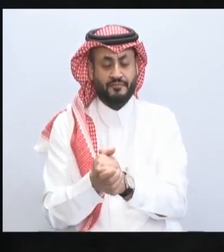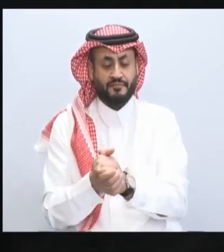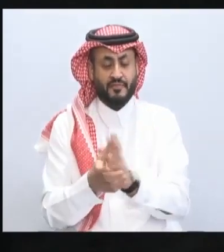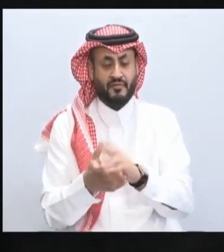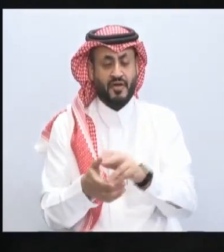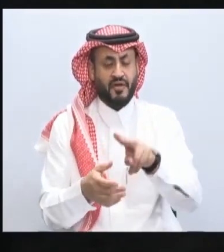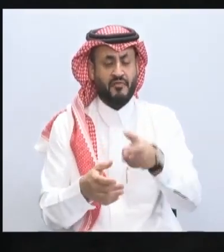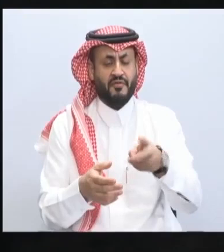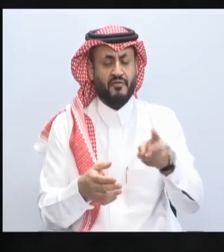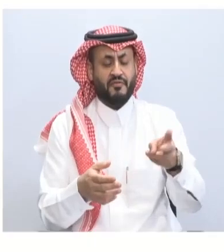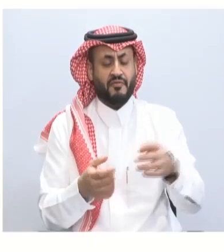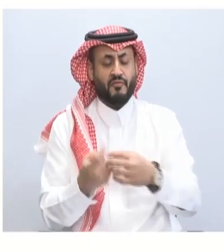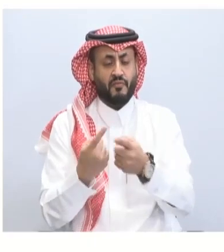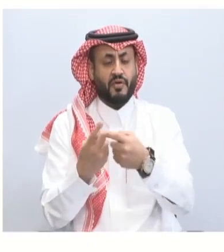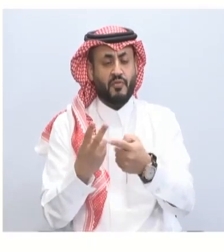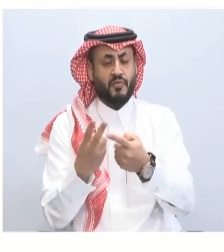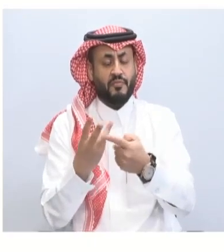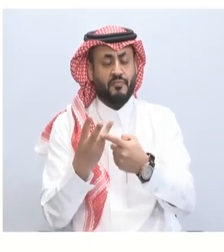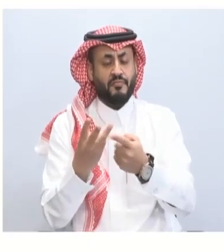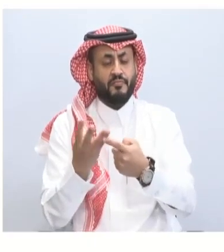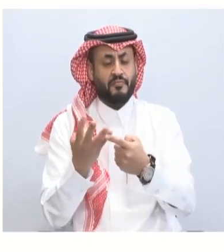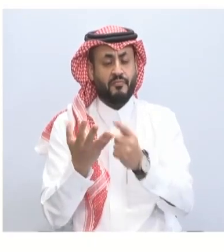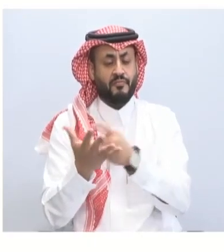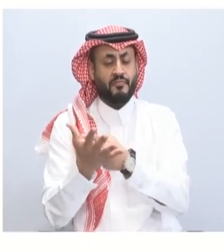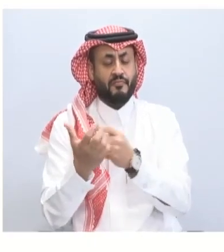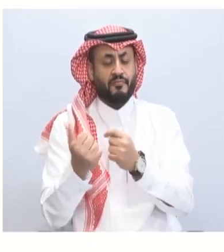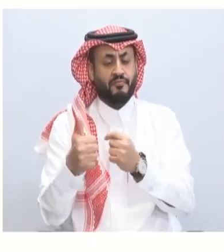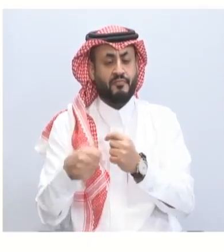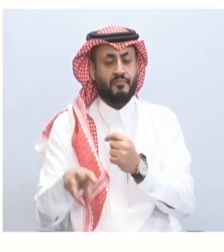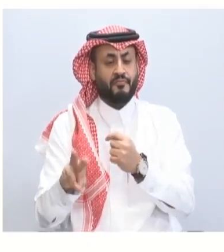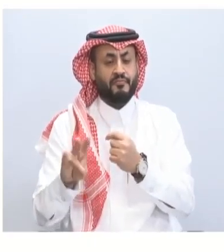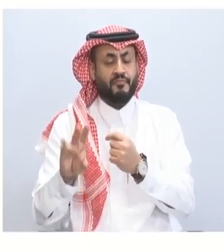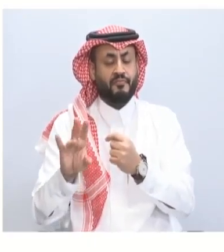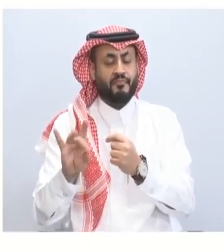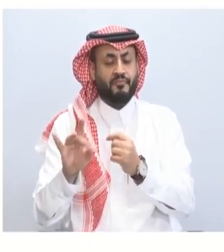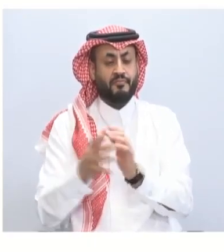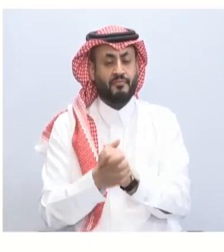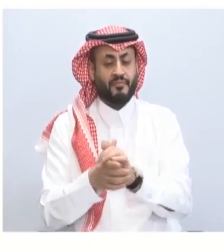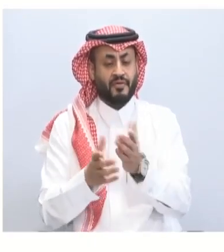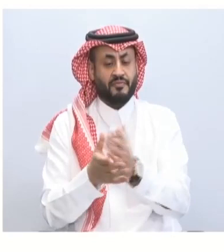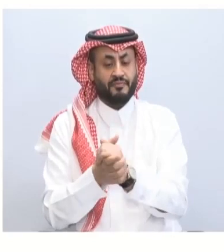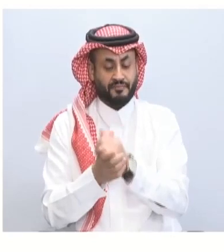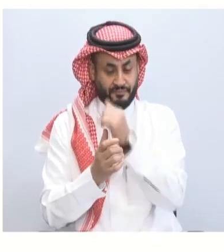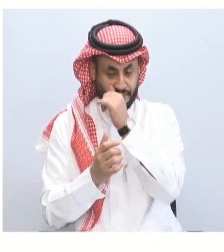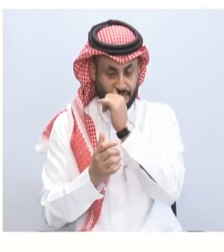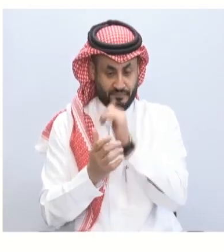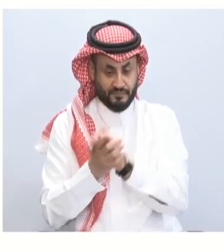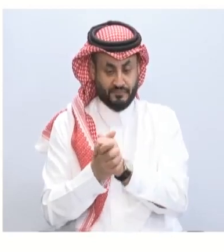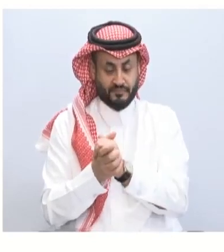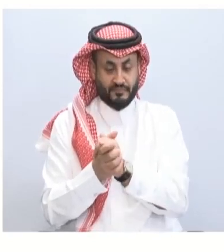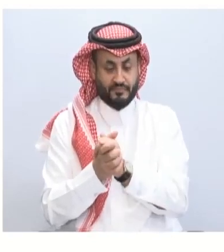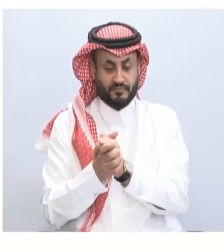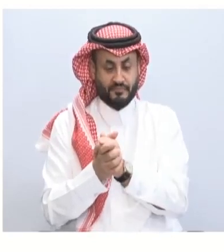different parts. You can see 1, 2, 3, 4, 5, 6, 7, 8 on page number